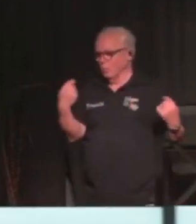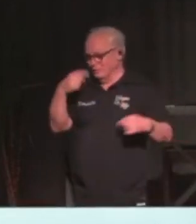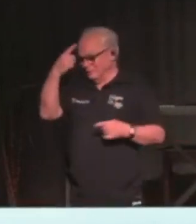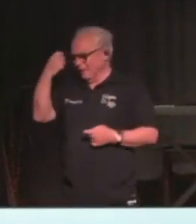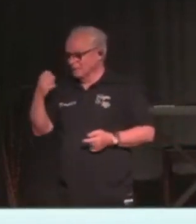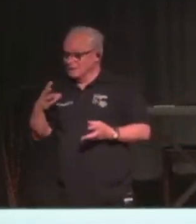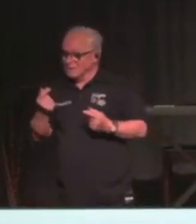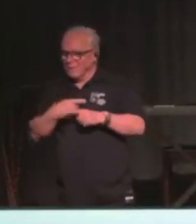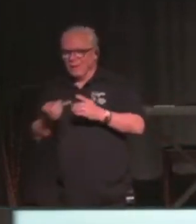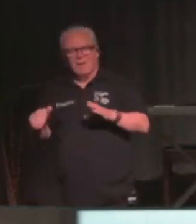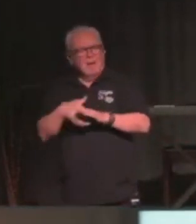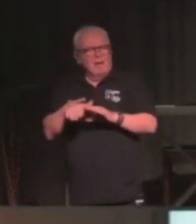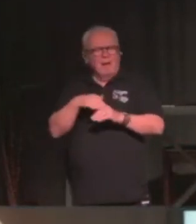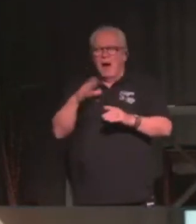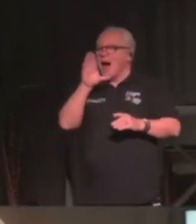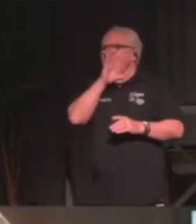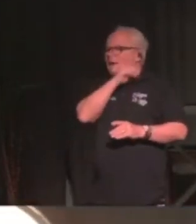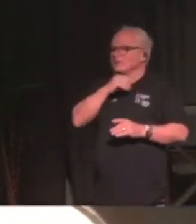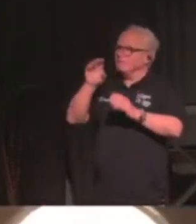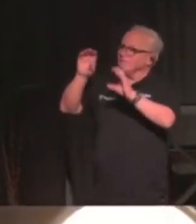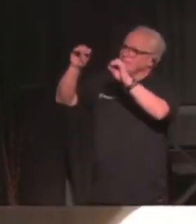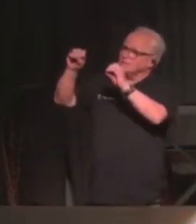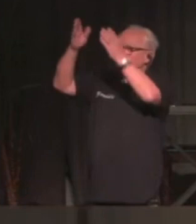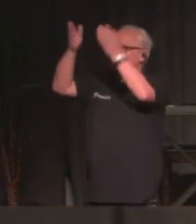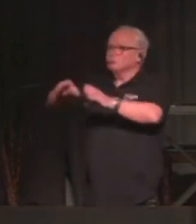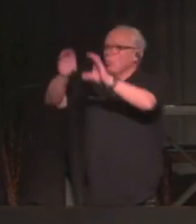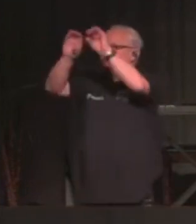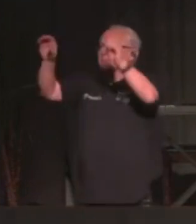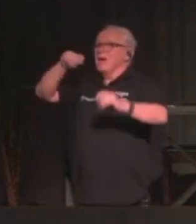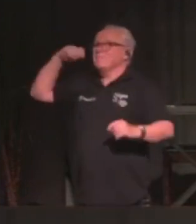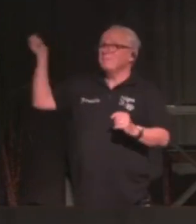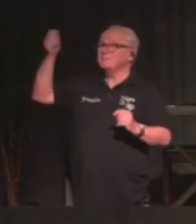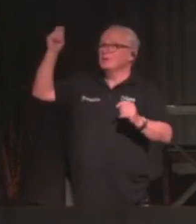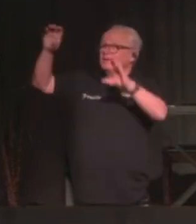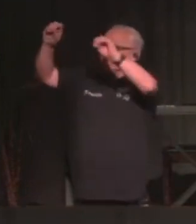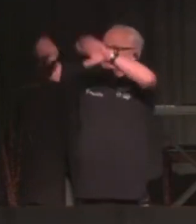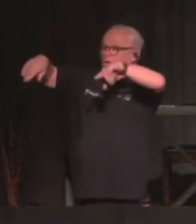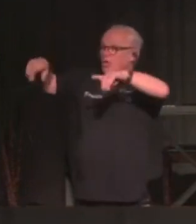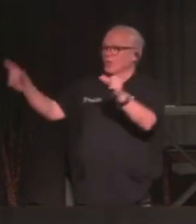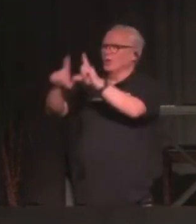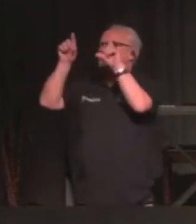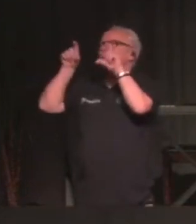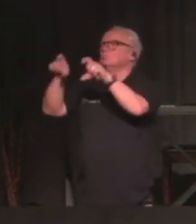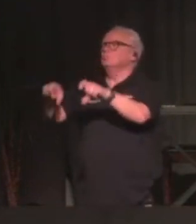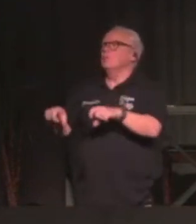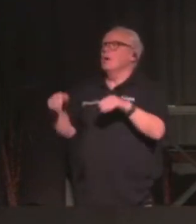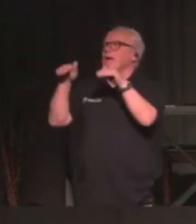There's something about after the cross, there's something about Pentecost that the Lord has been waiting on